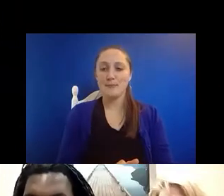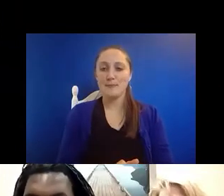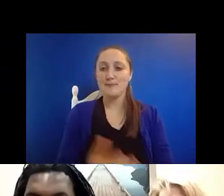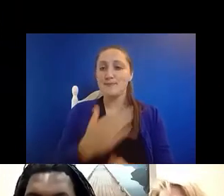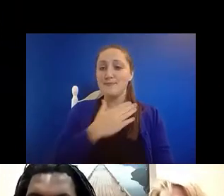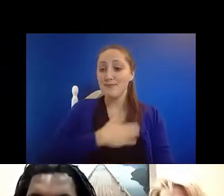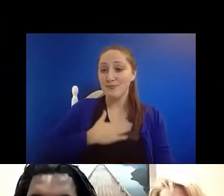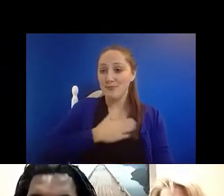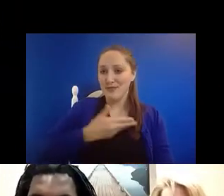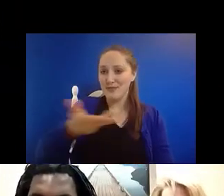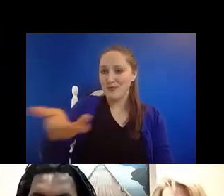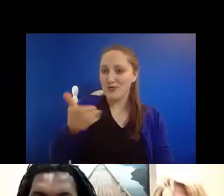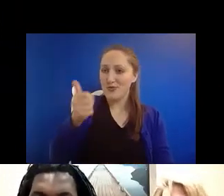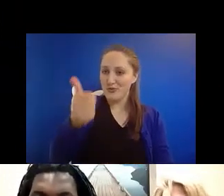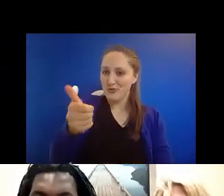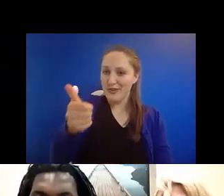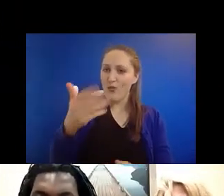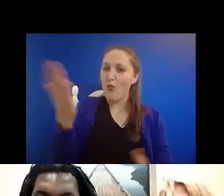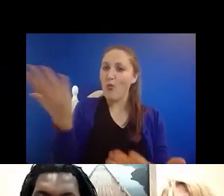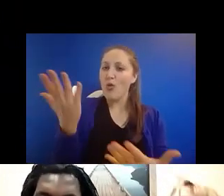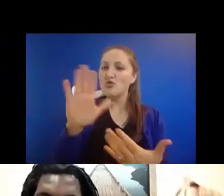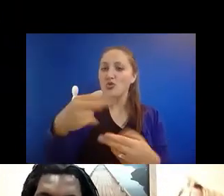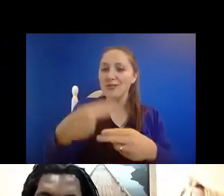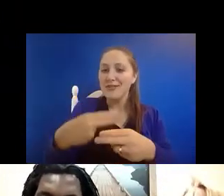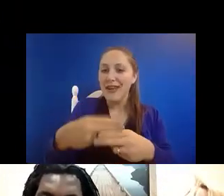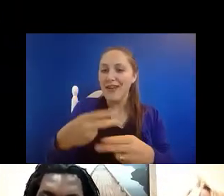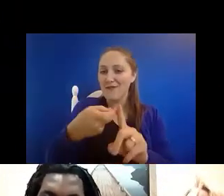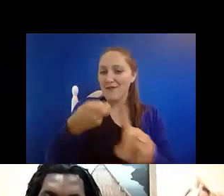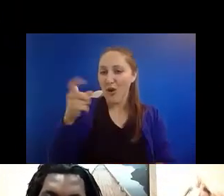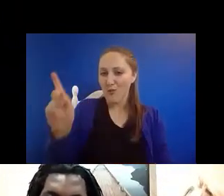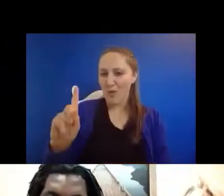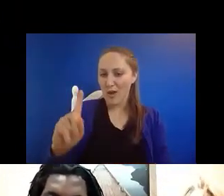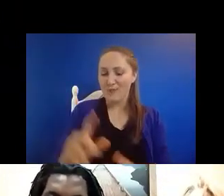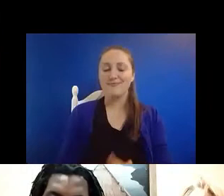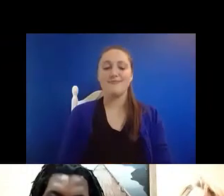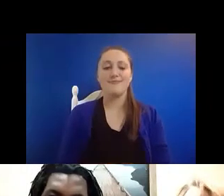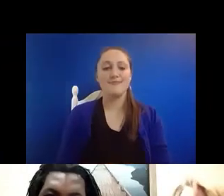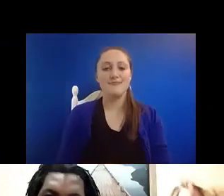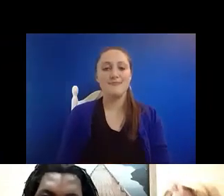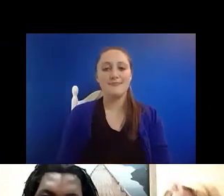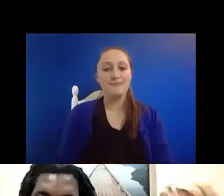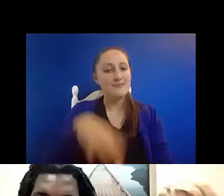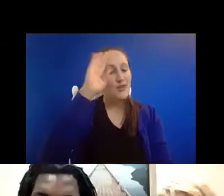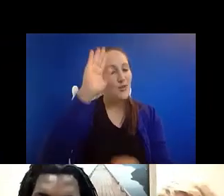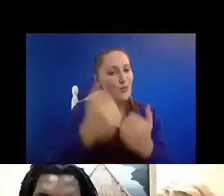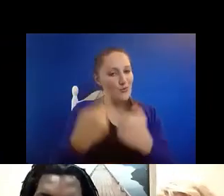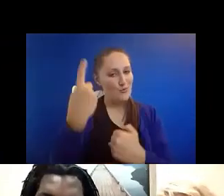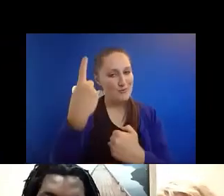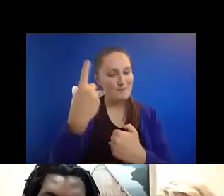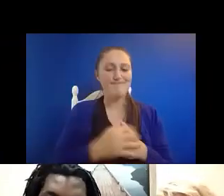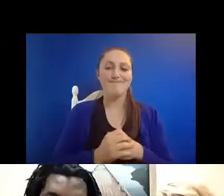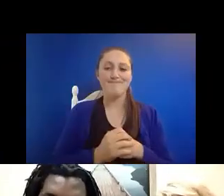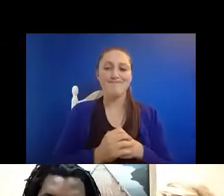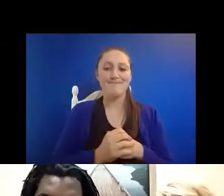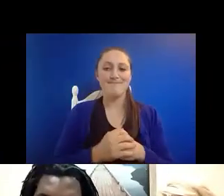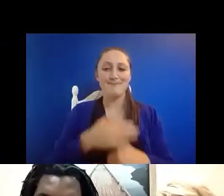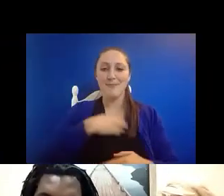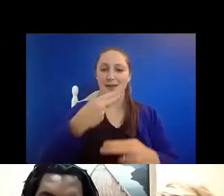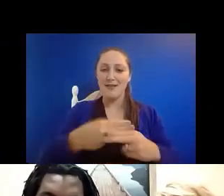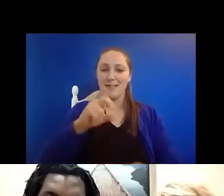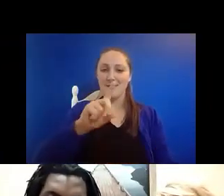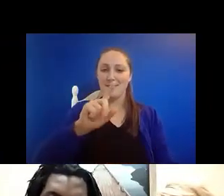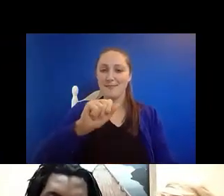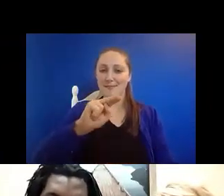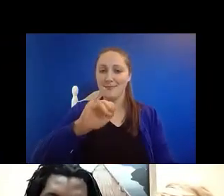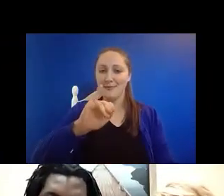Please introduce yourself. What is your name and where are you from? Hello, everybody. My name is Daniel.